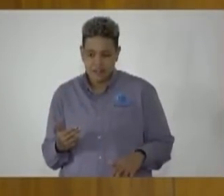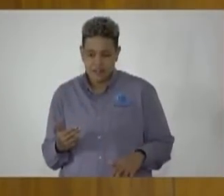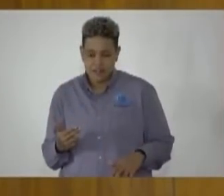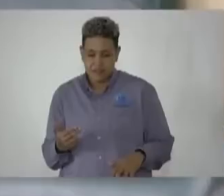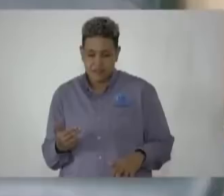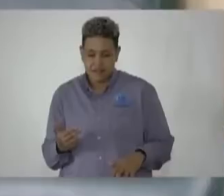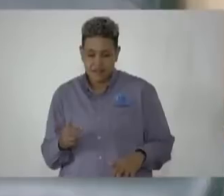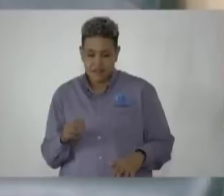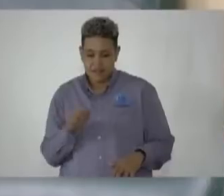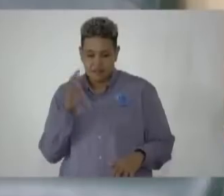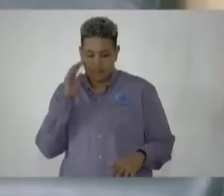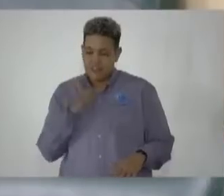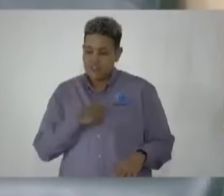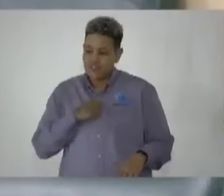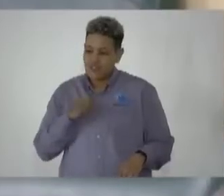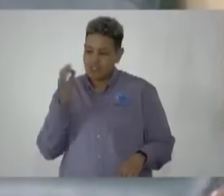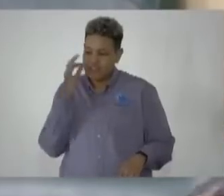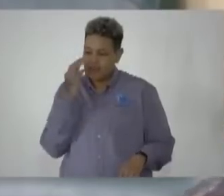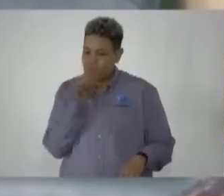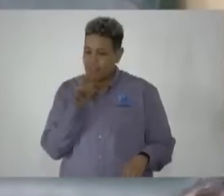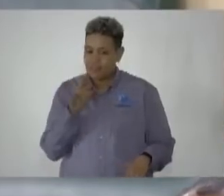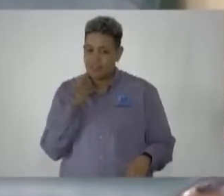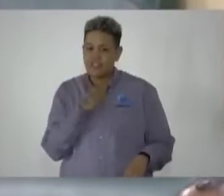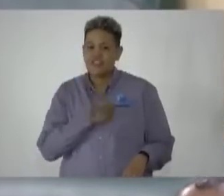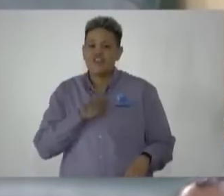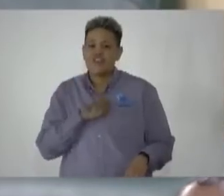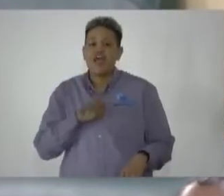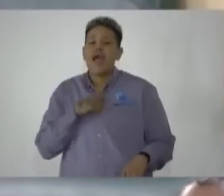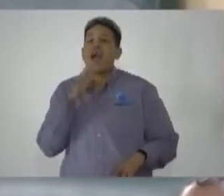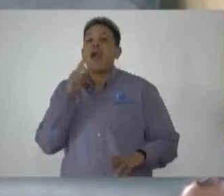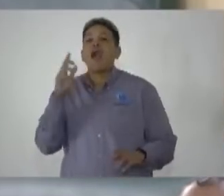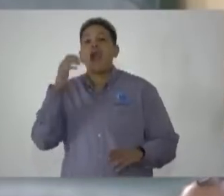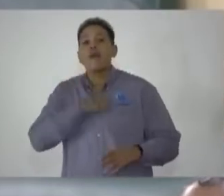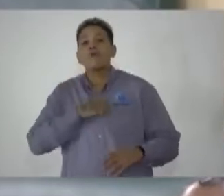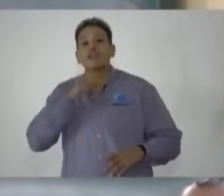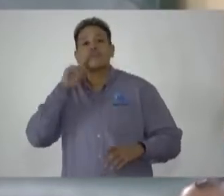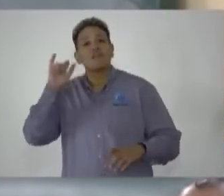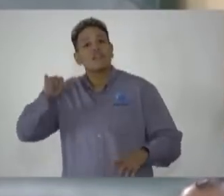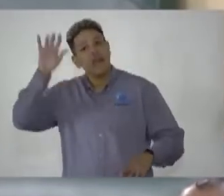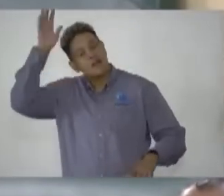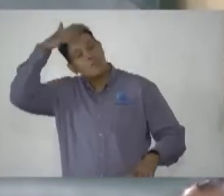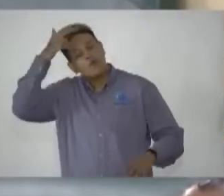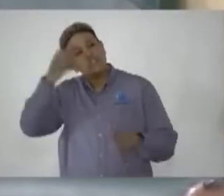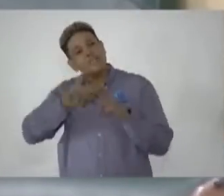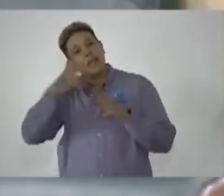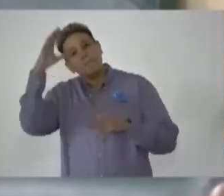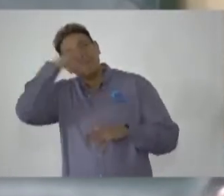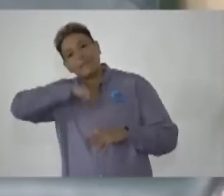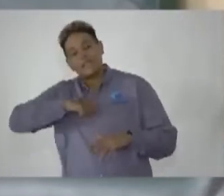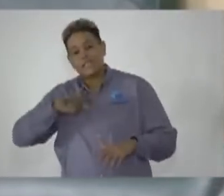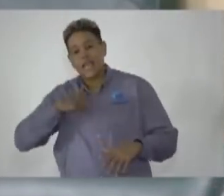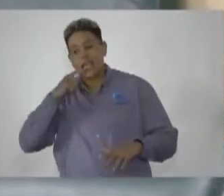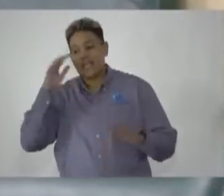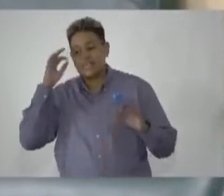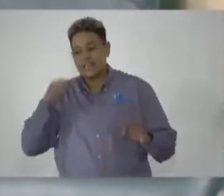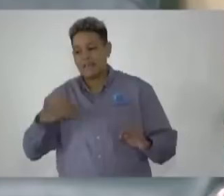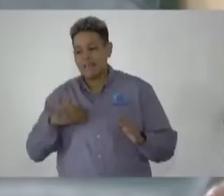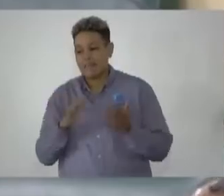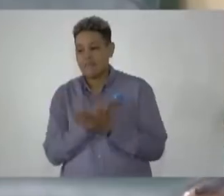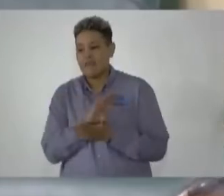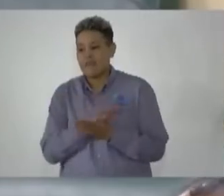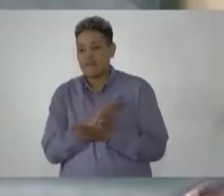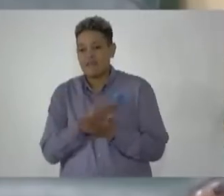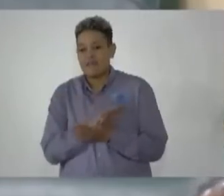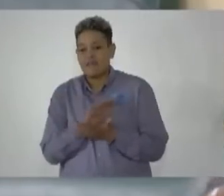Sorry, Senator Morris. I sincerely apologize for that. I definitely had it on my paper, but